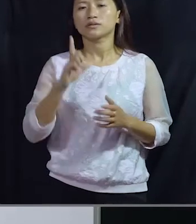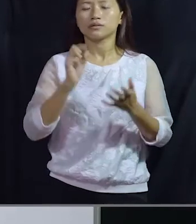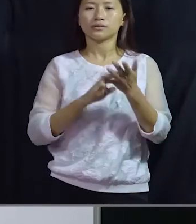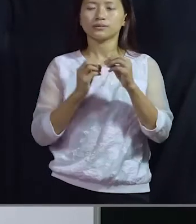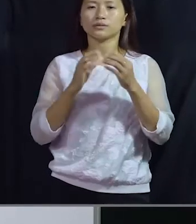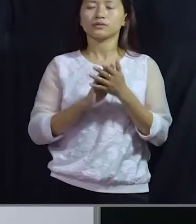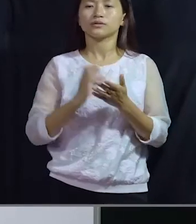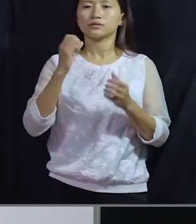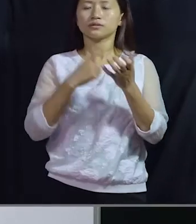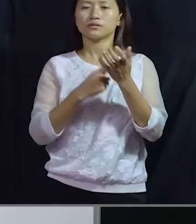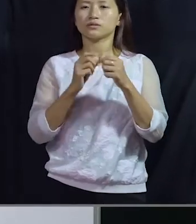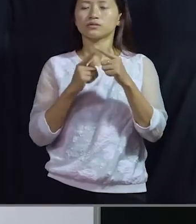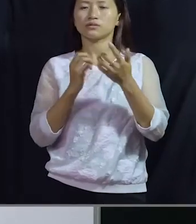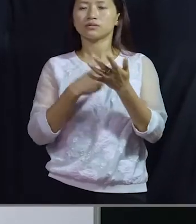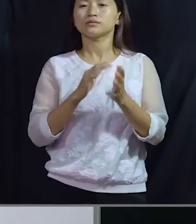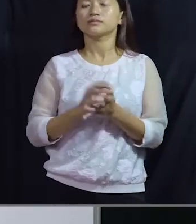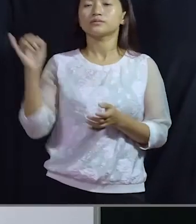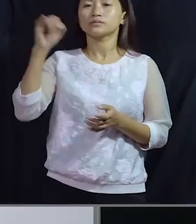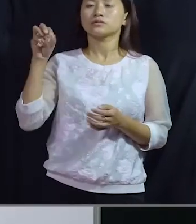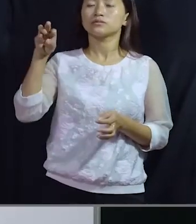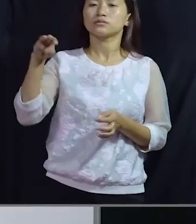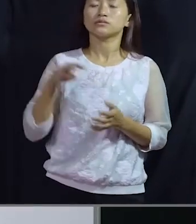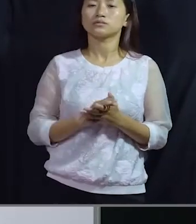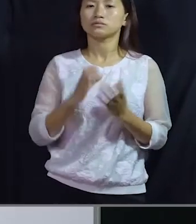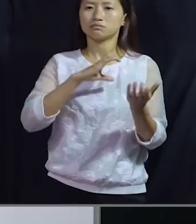creditors 6,000. There is no change.